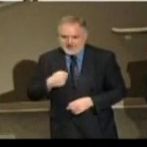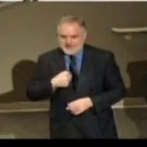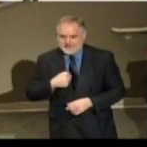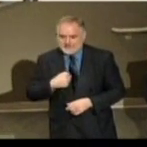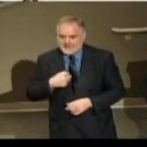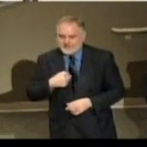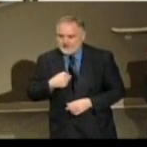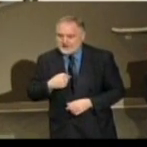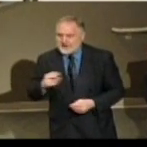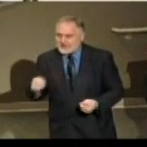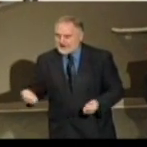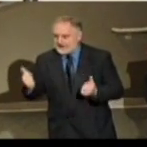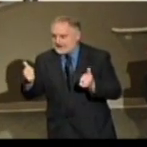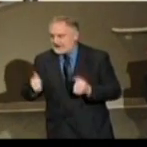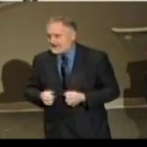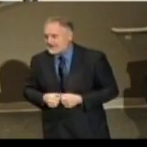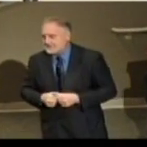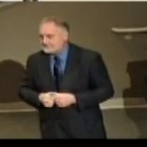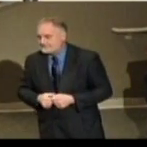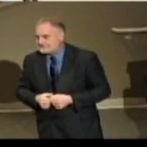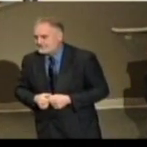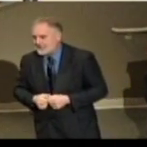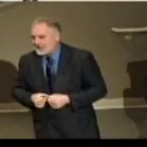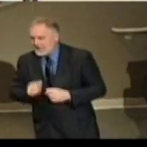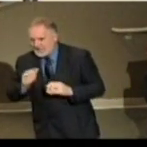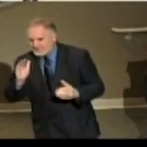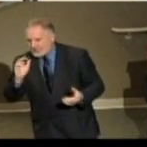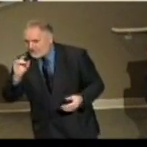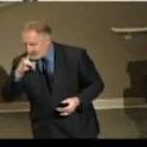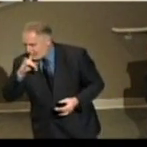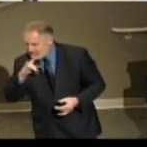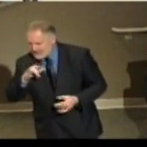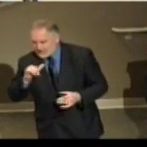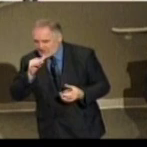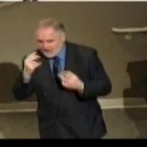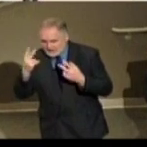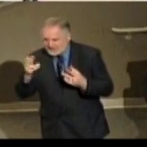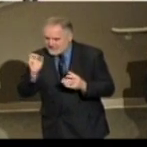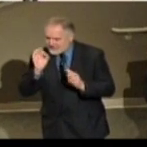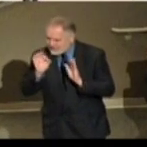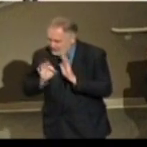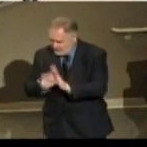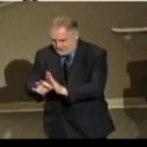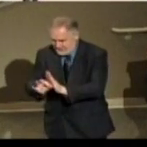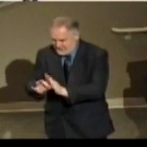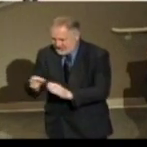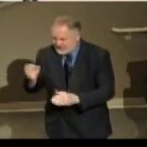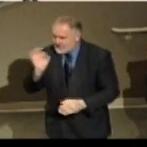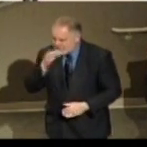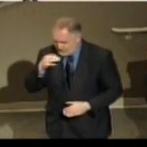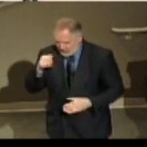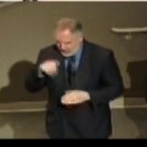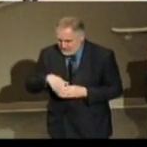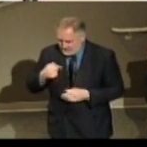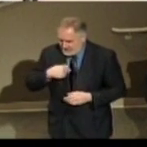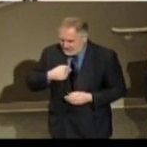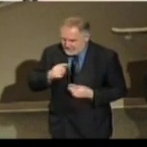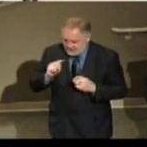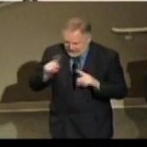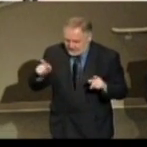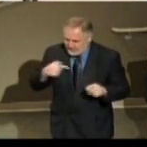tell me immediately. I've told my kids, if you don't see this fruit in me, tell me